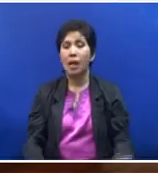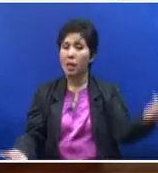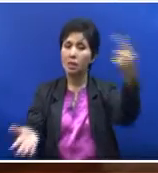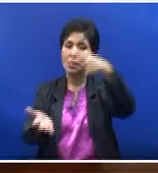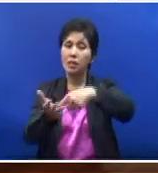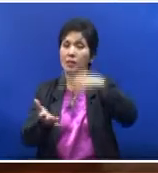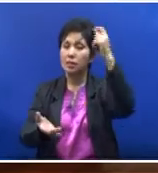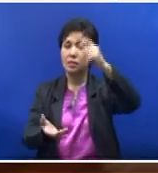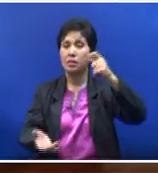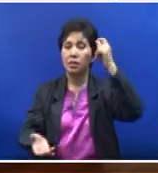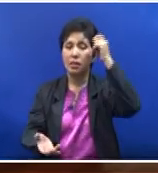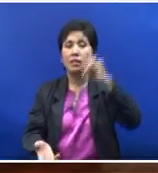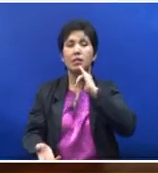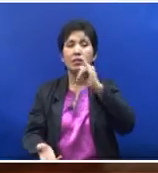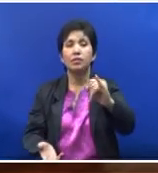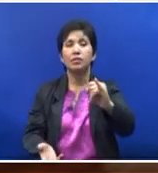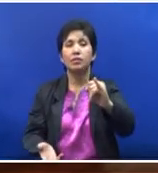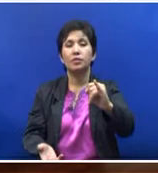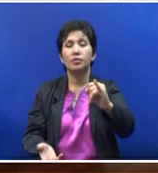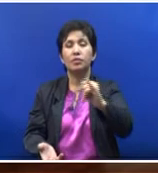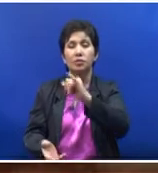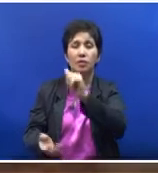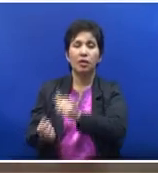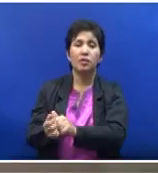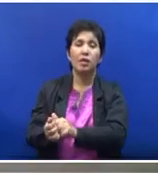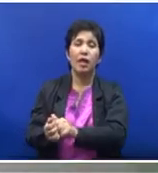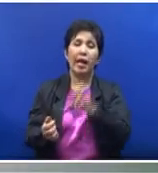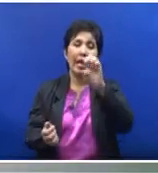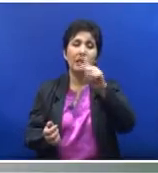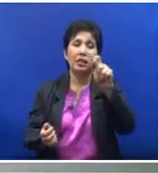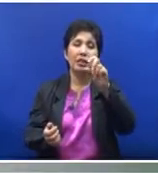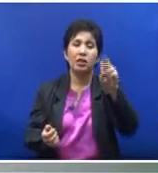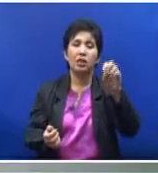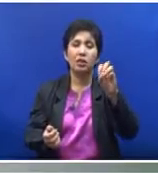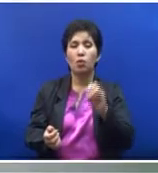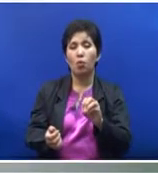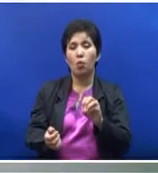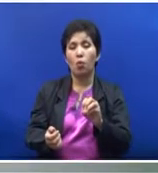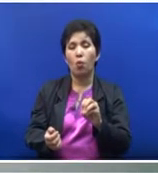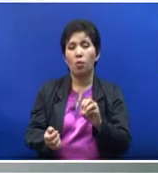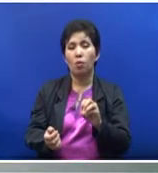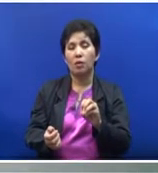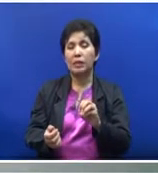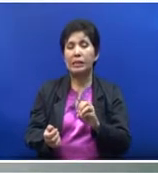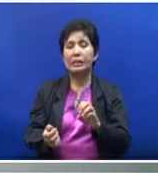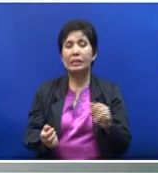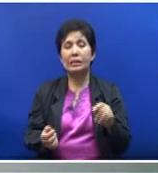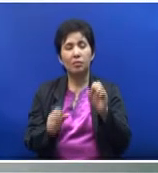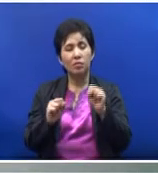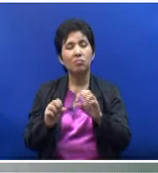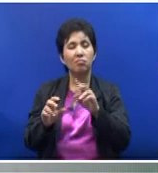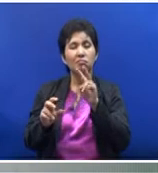Okay, this theory is accused of being ethnocentric. Okay, because it assumes that